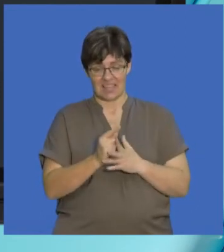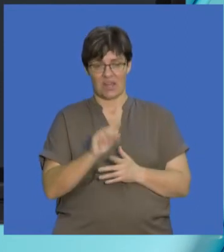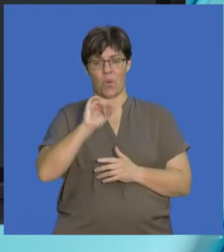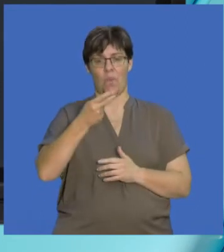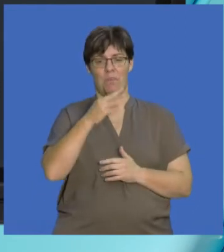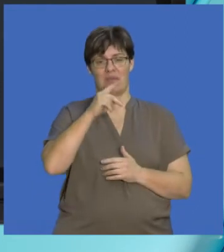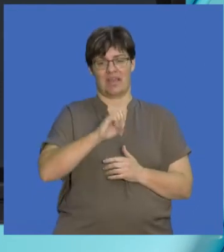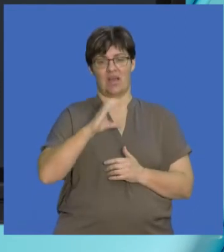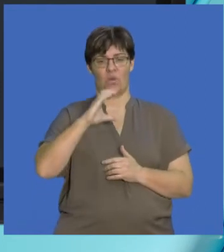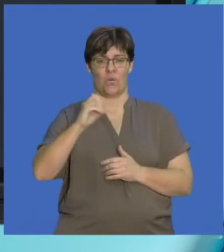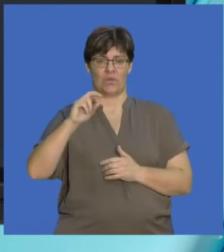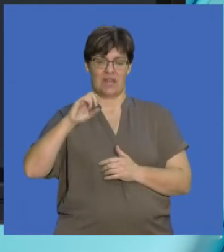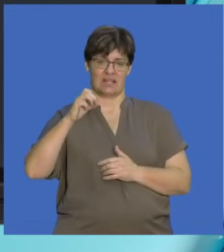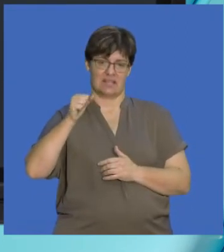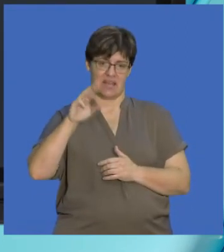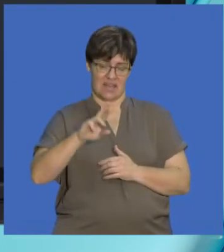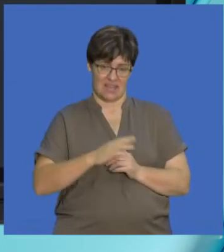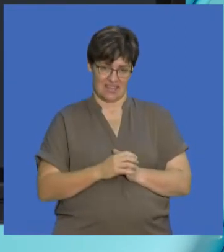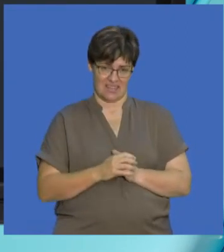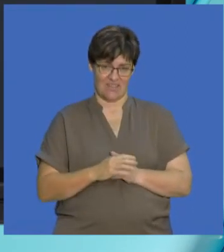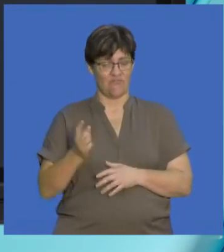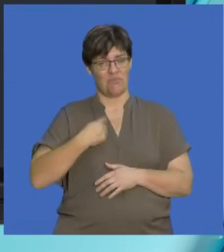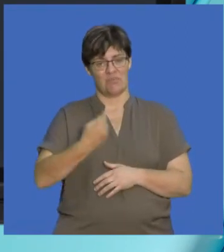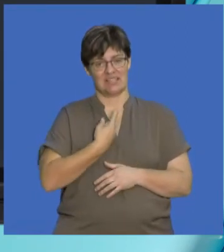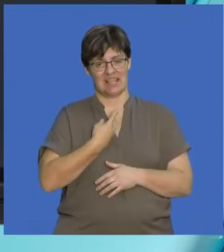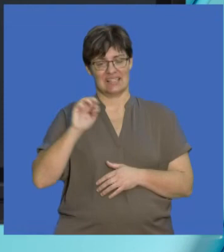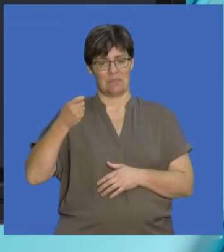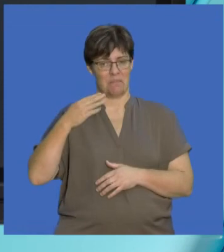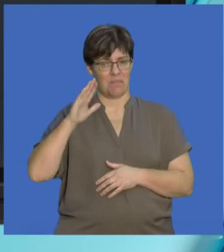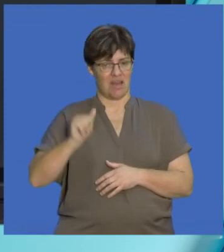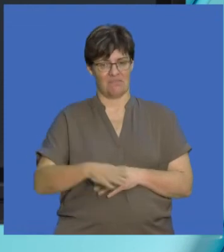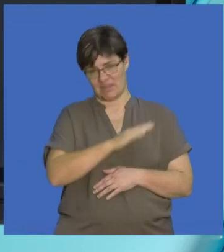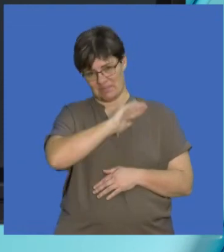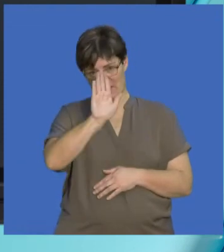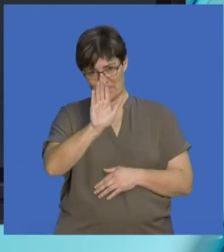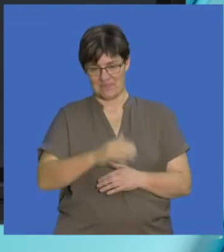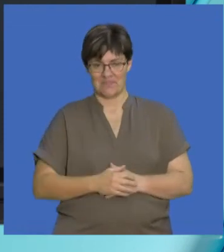conductor. Having said that, for myself, Themba Ncube, is cheers and bye-bye for now.